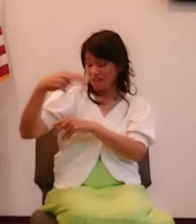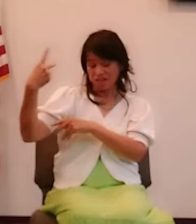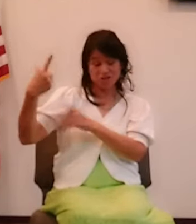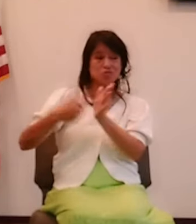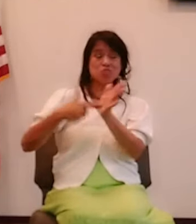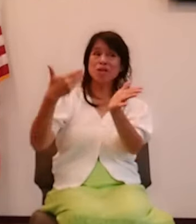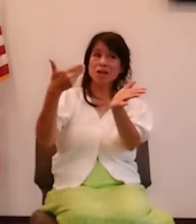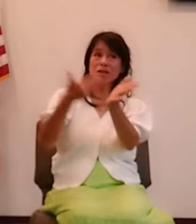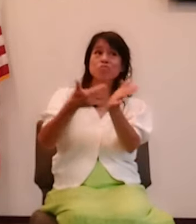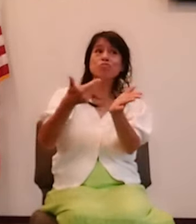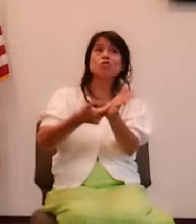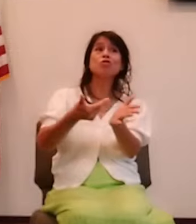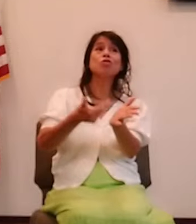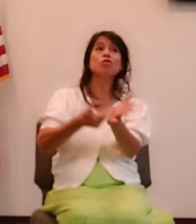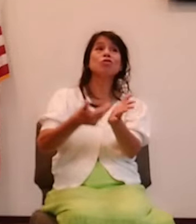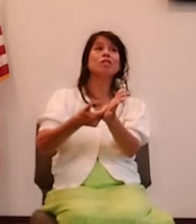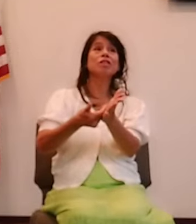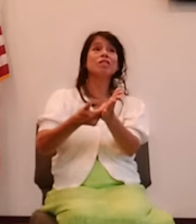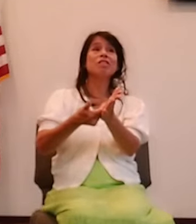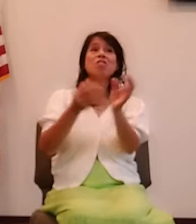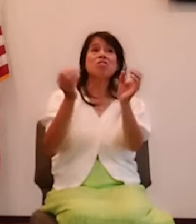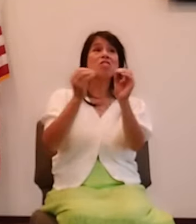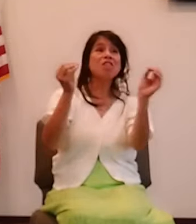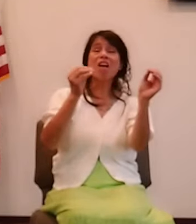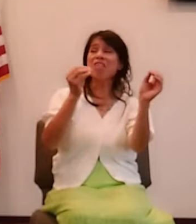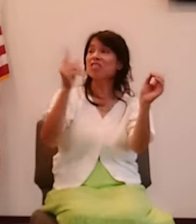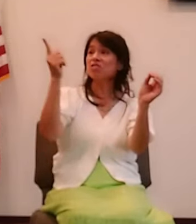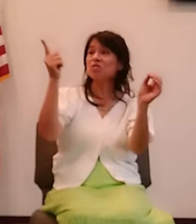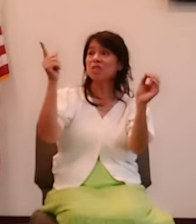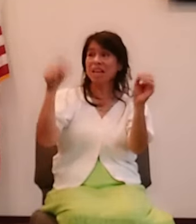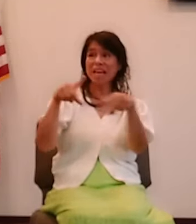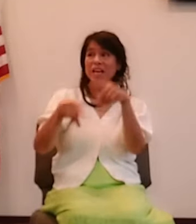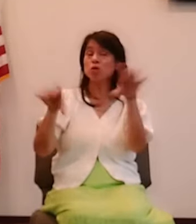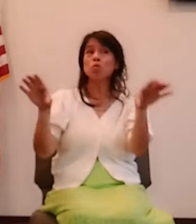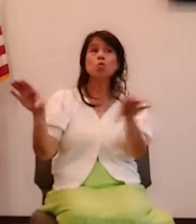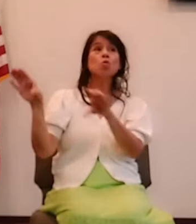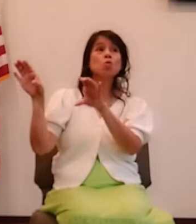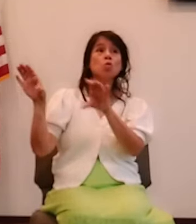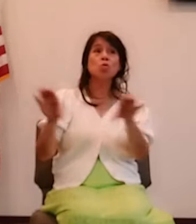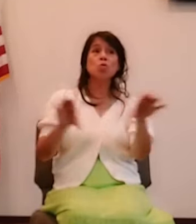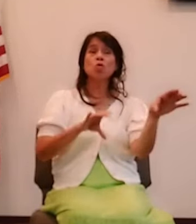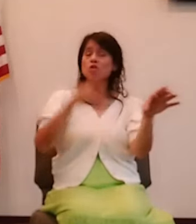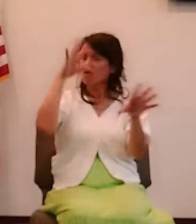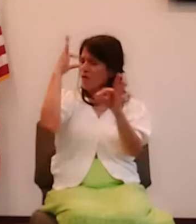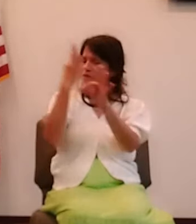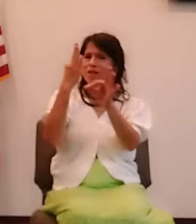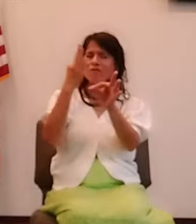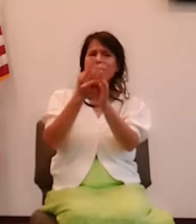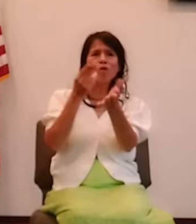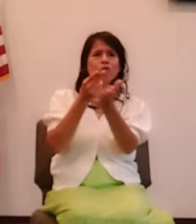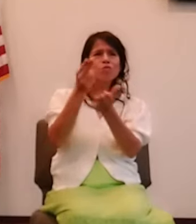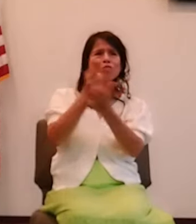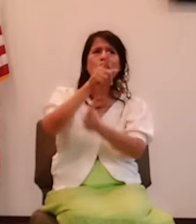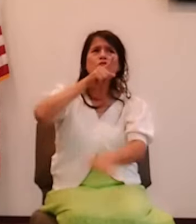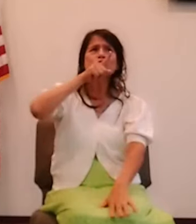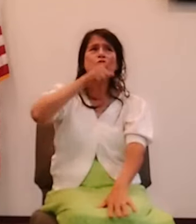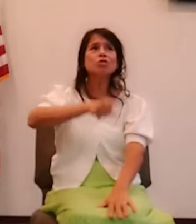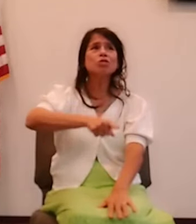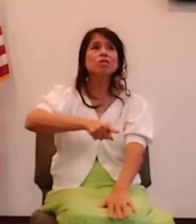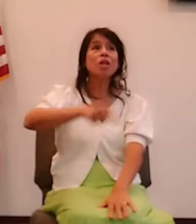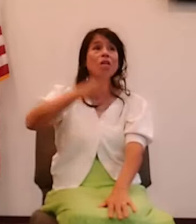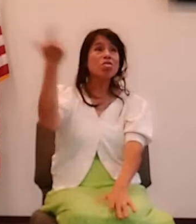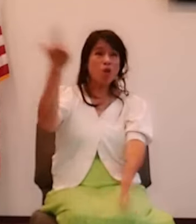Your history can prove there's nothing you can't do. You're faithful and you're true. Though